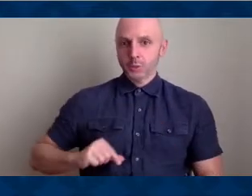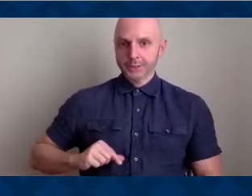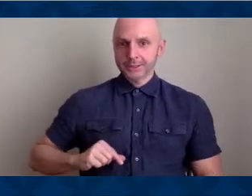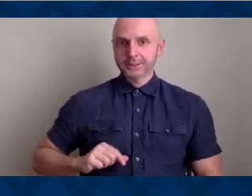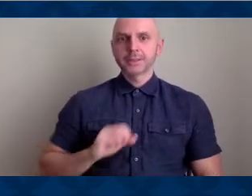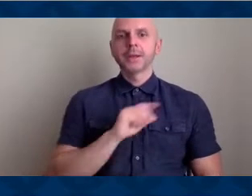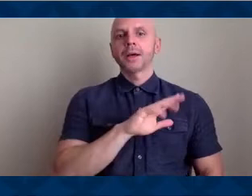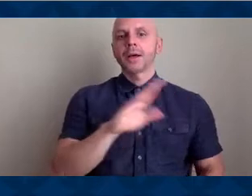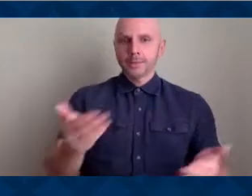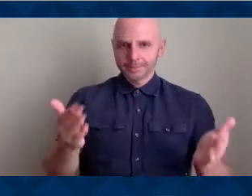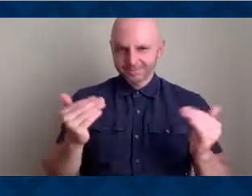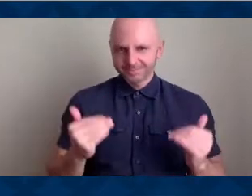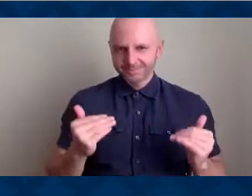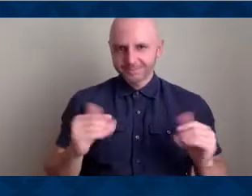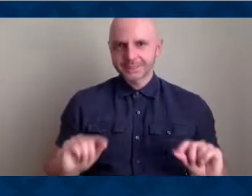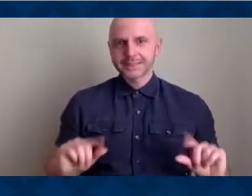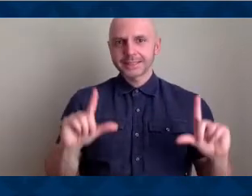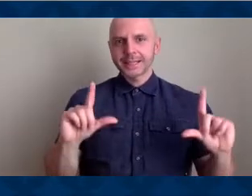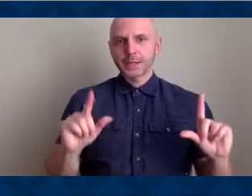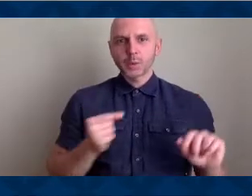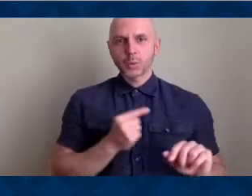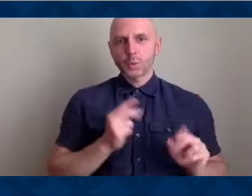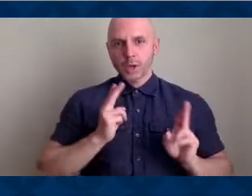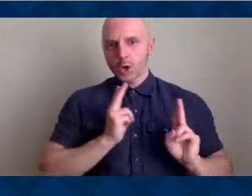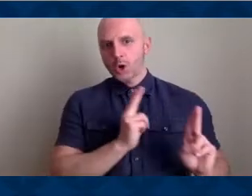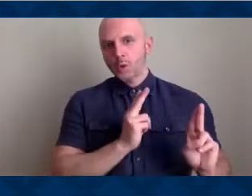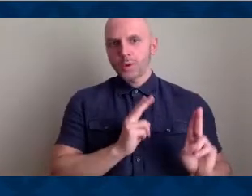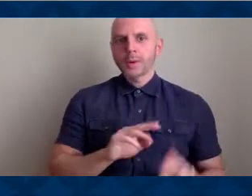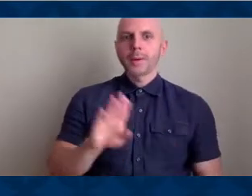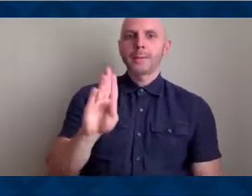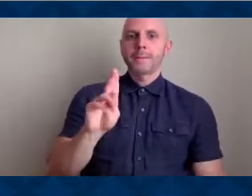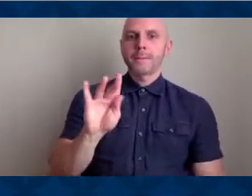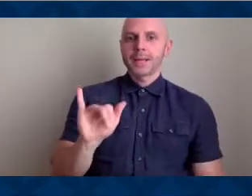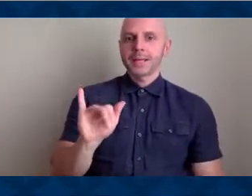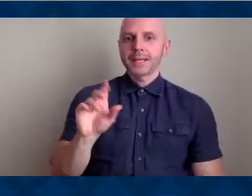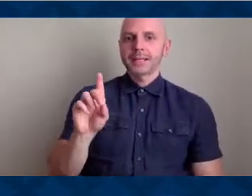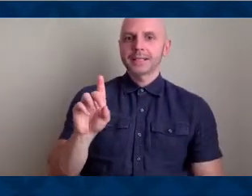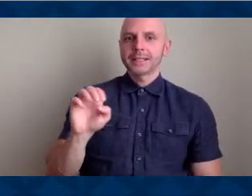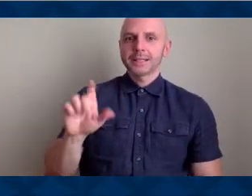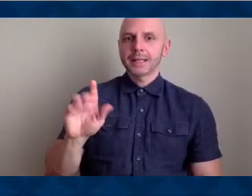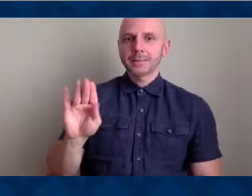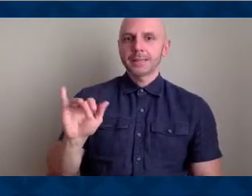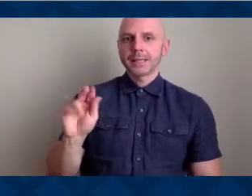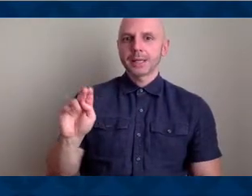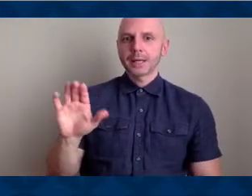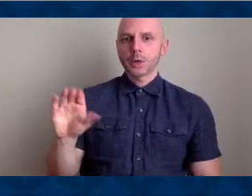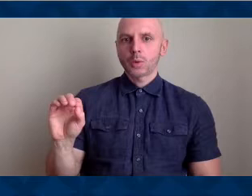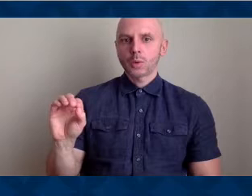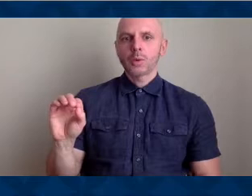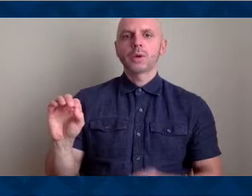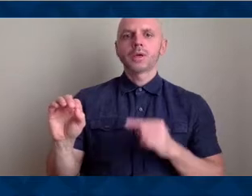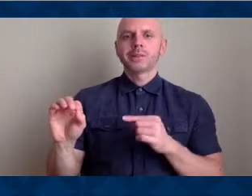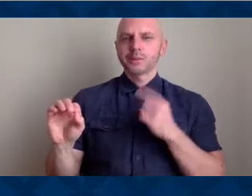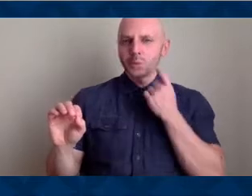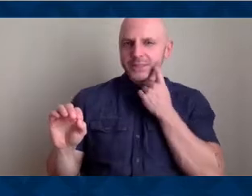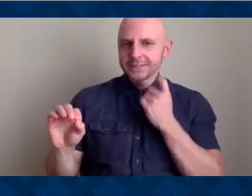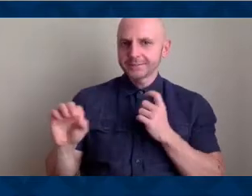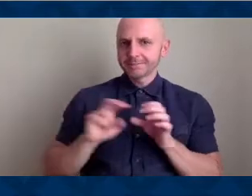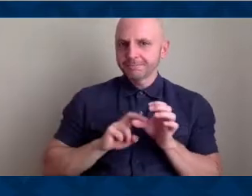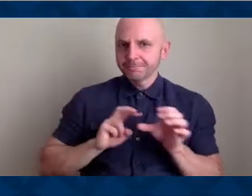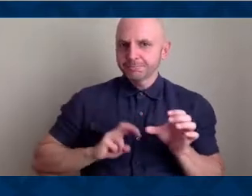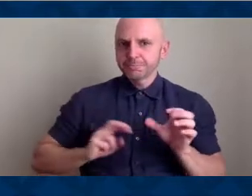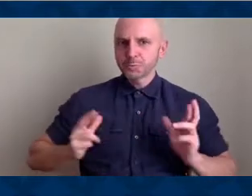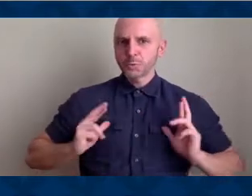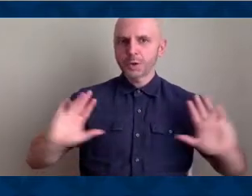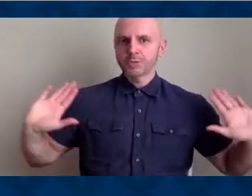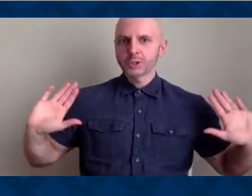we've honored as well Betty Del Bianco, who recently stepped down and retired after many